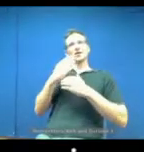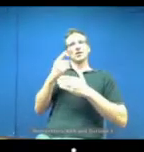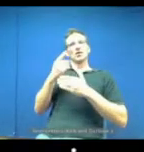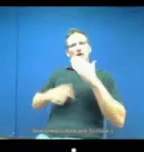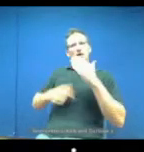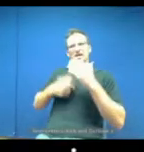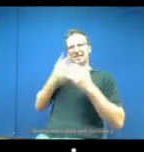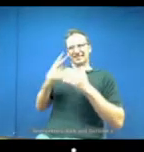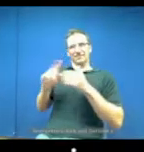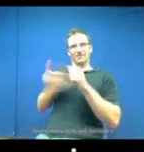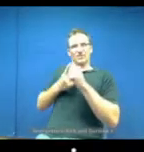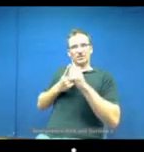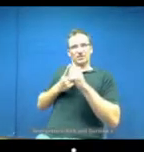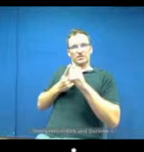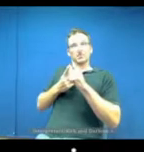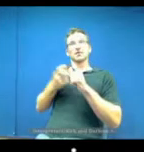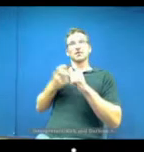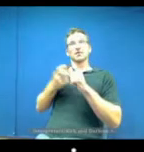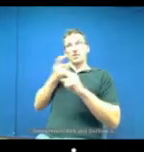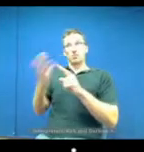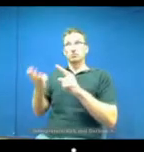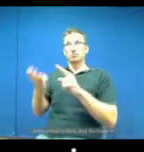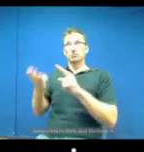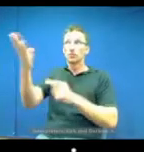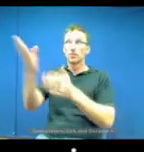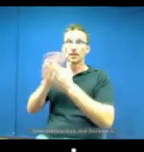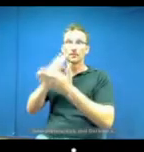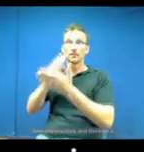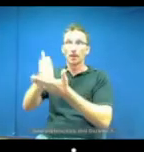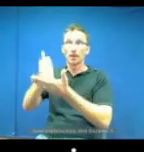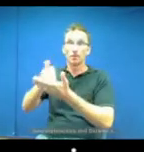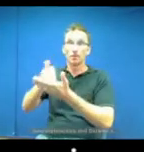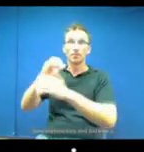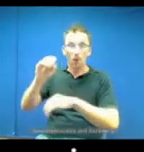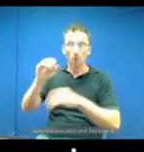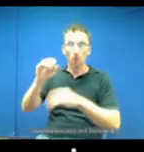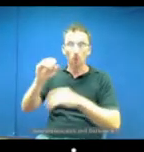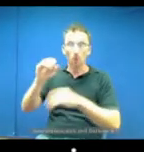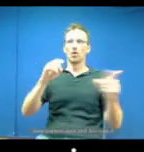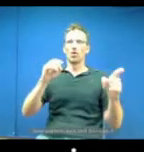of the petitioner or the respondent. So you hear